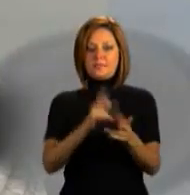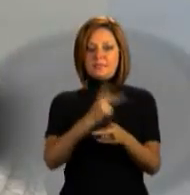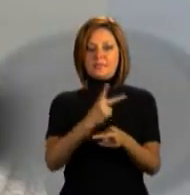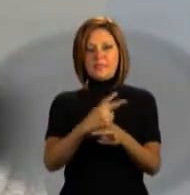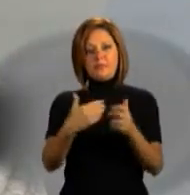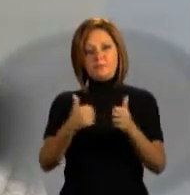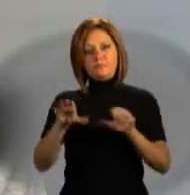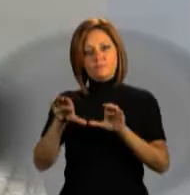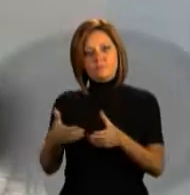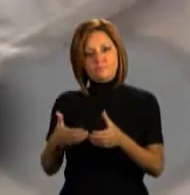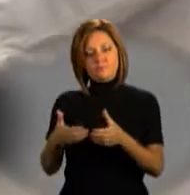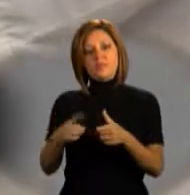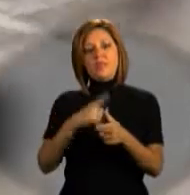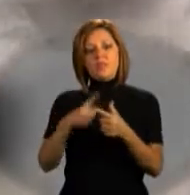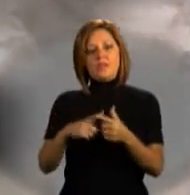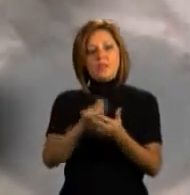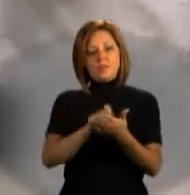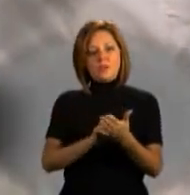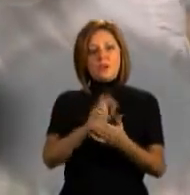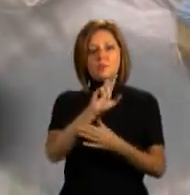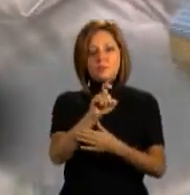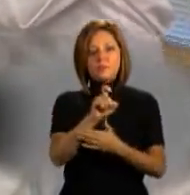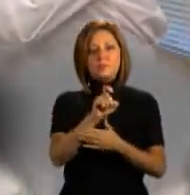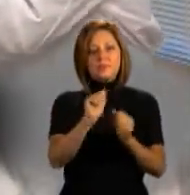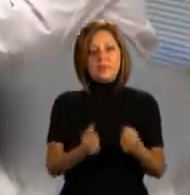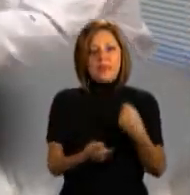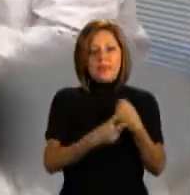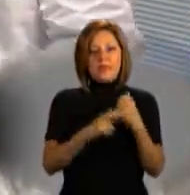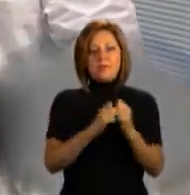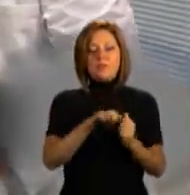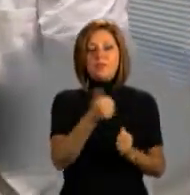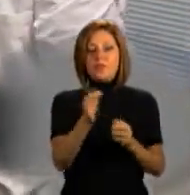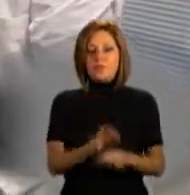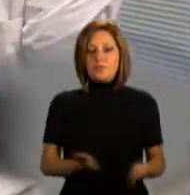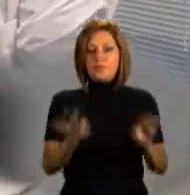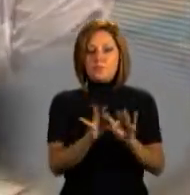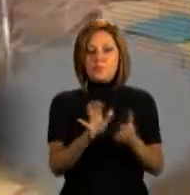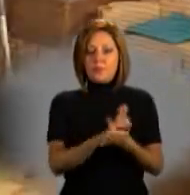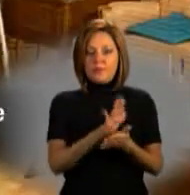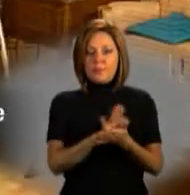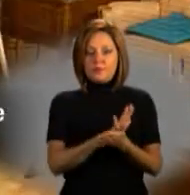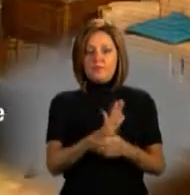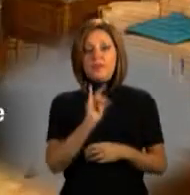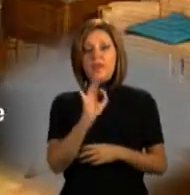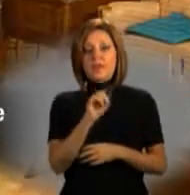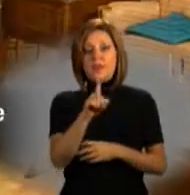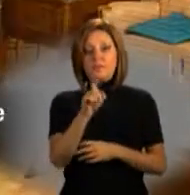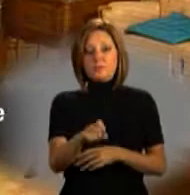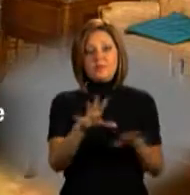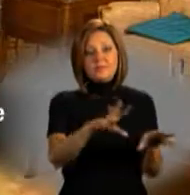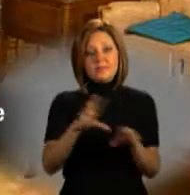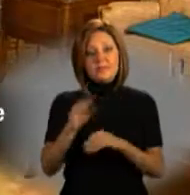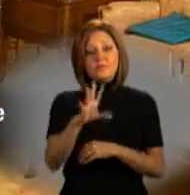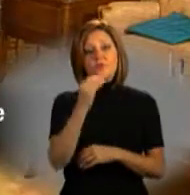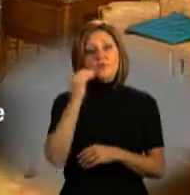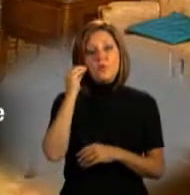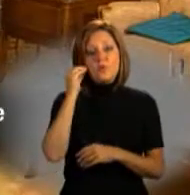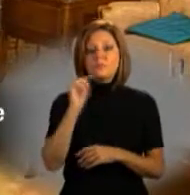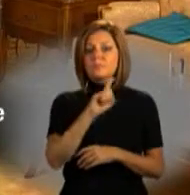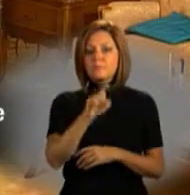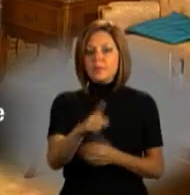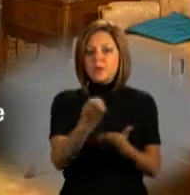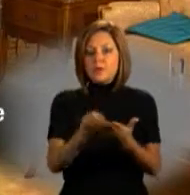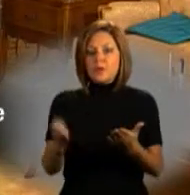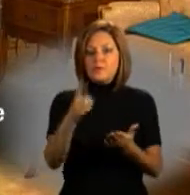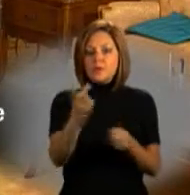with your hurricane supplies and written prescriptions that can be kept with other important papers. If you must evacuate your home, is the